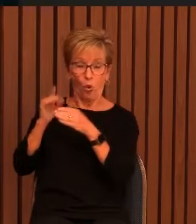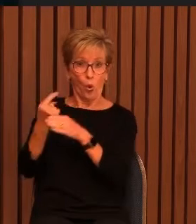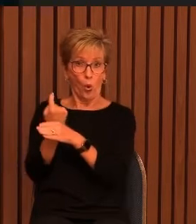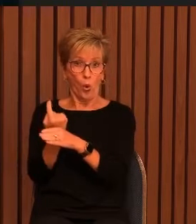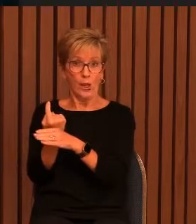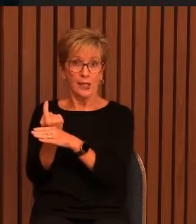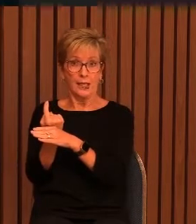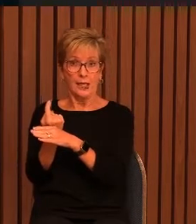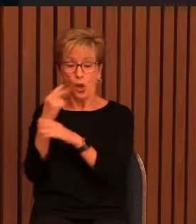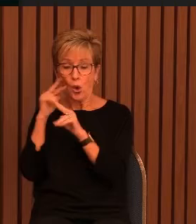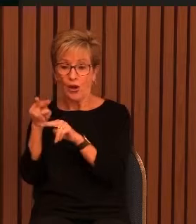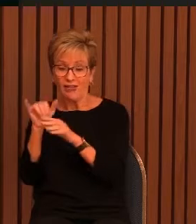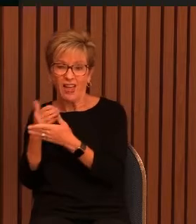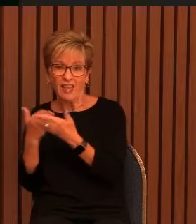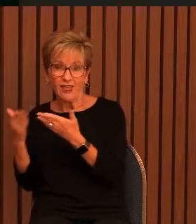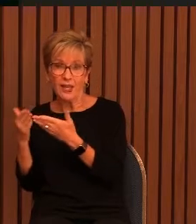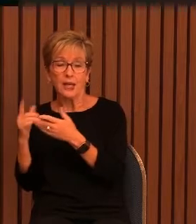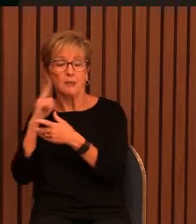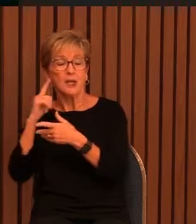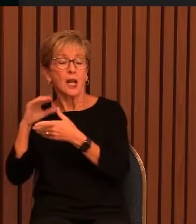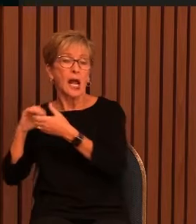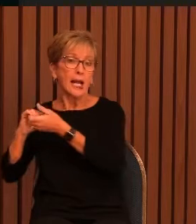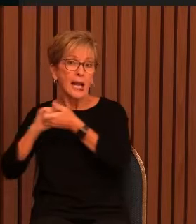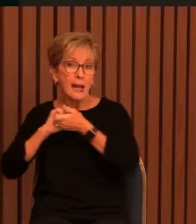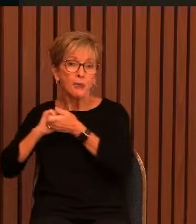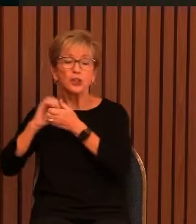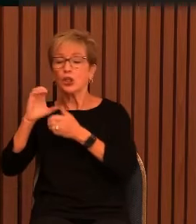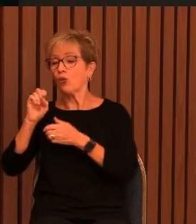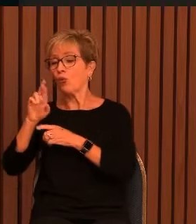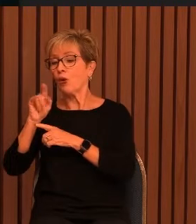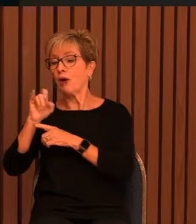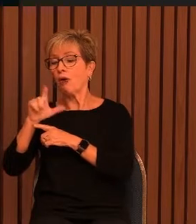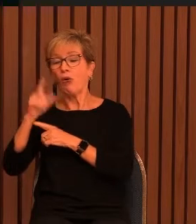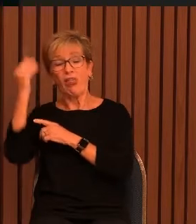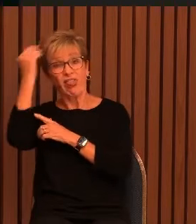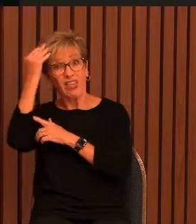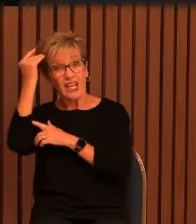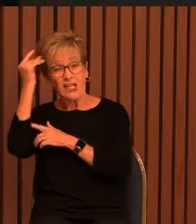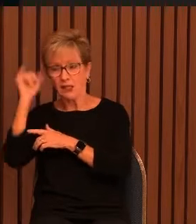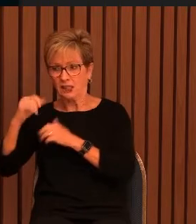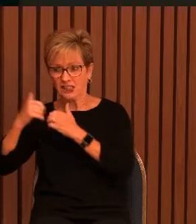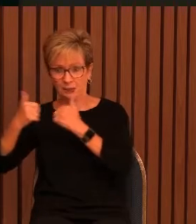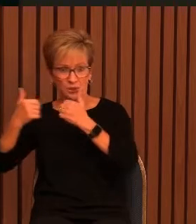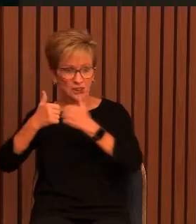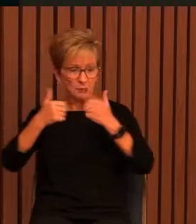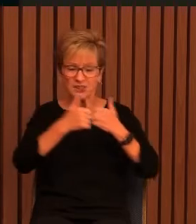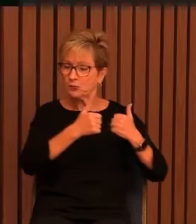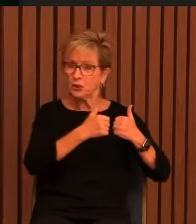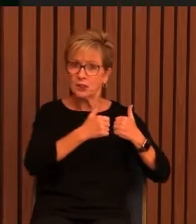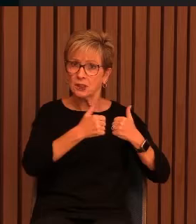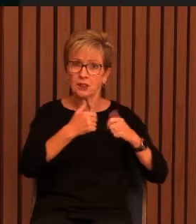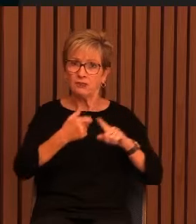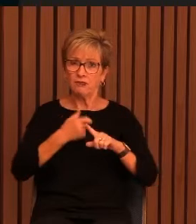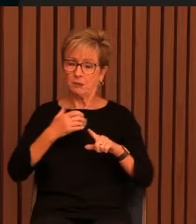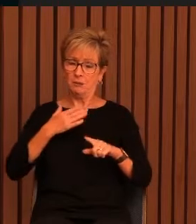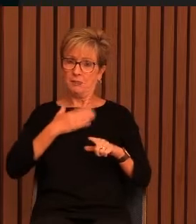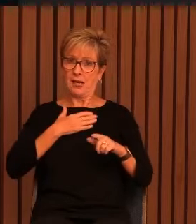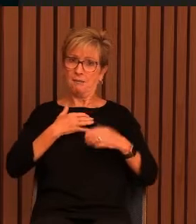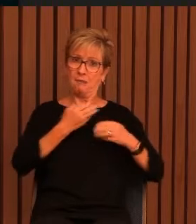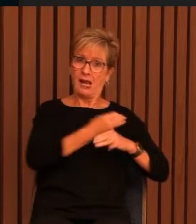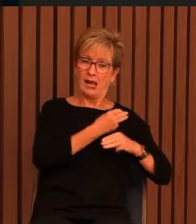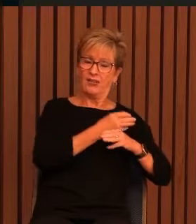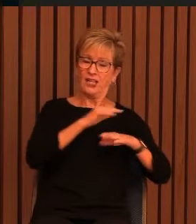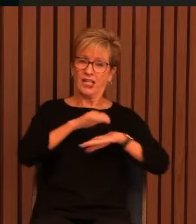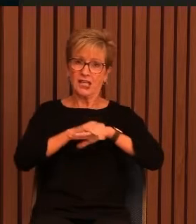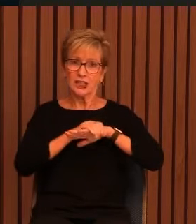look at those things like collaboration and critical thinking as separate from my math and my English and my